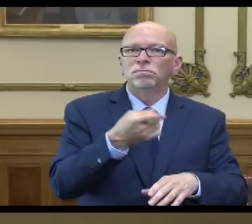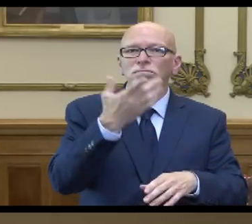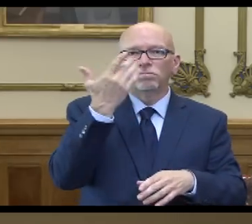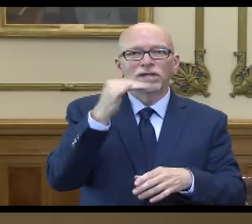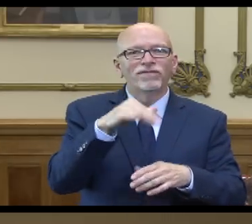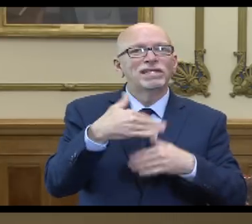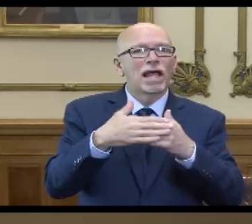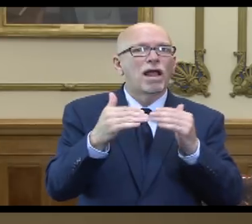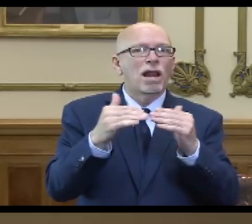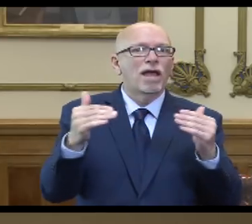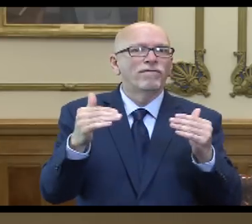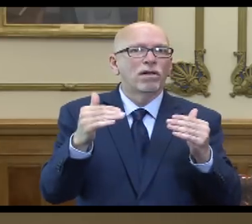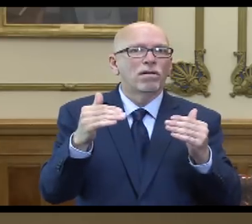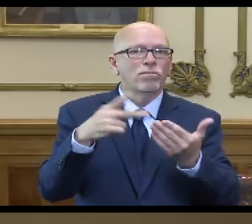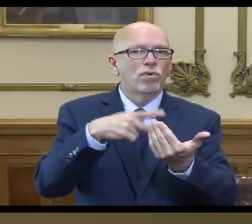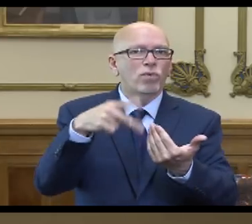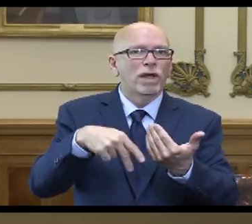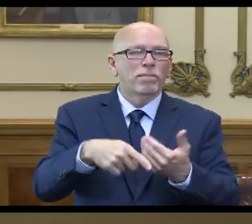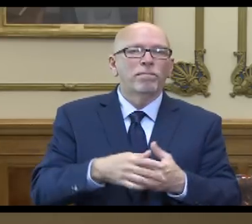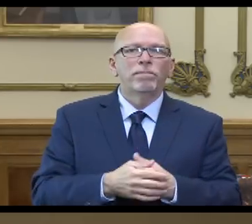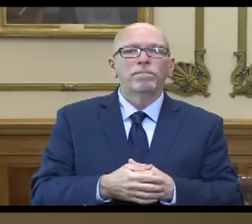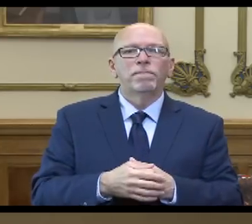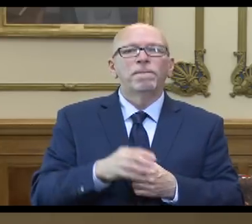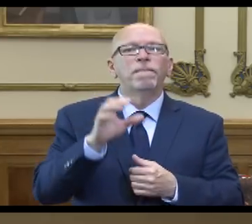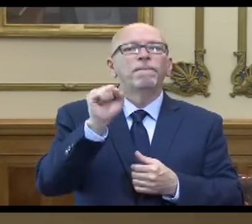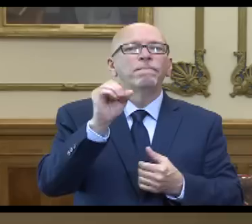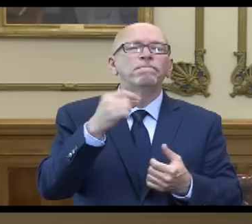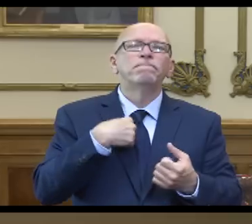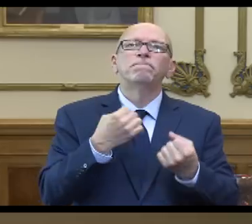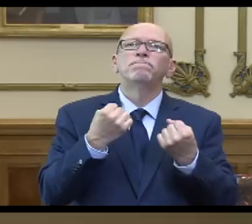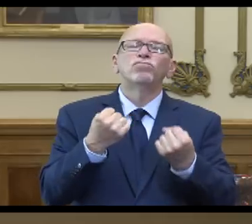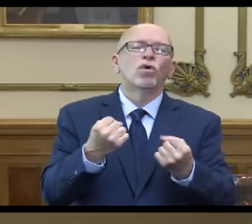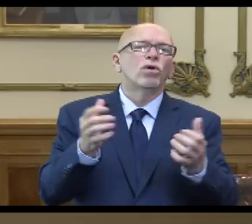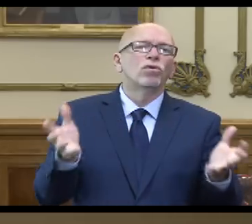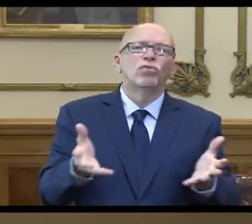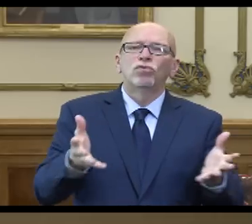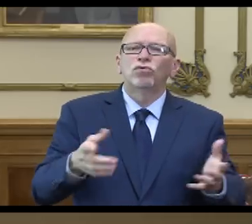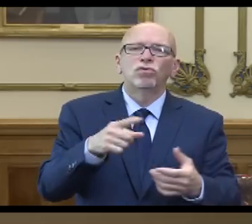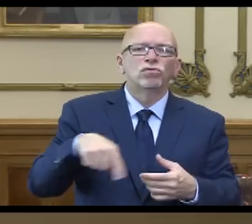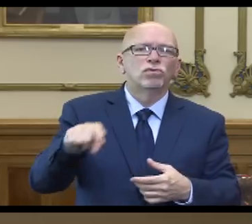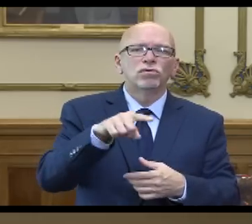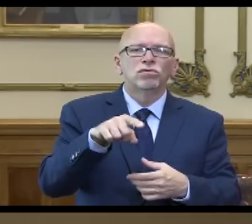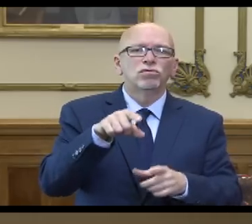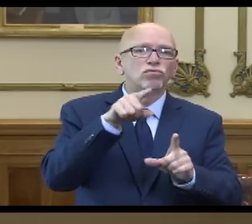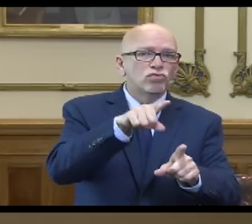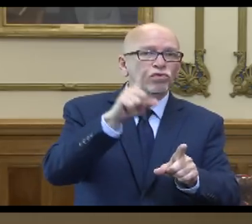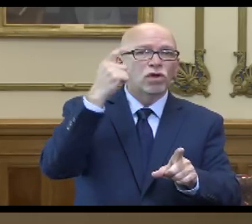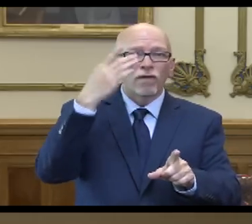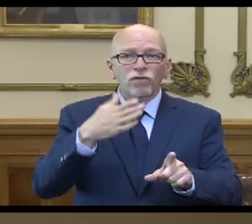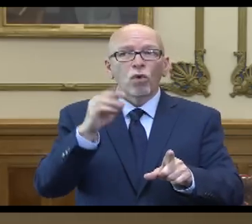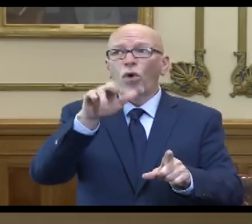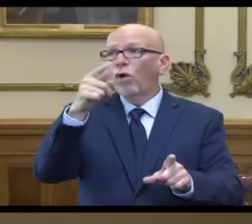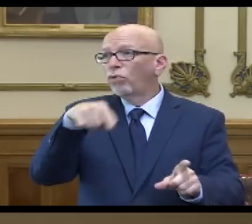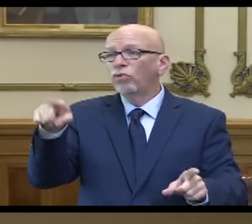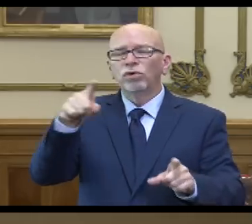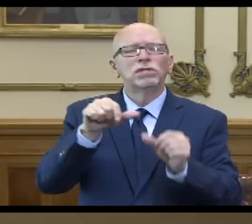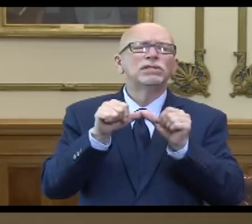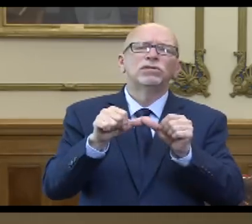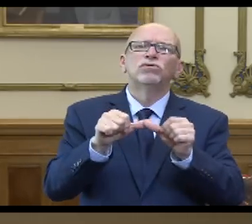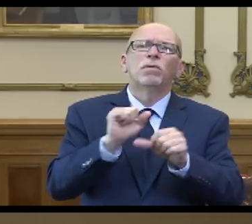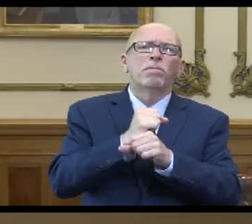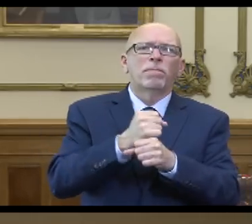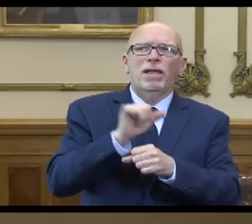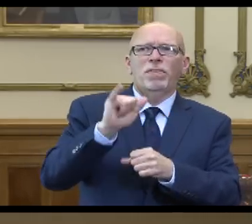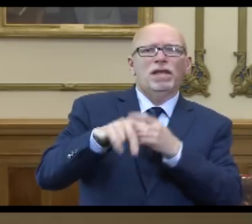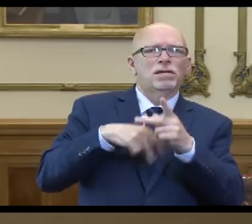Next Level Grant program. So I strongly encourage you, the governor, and others to continue to make these